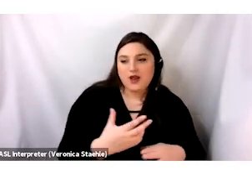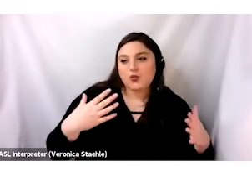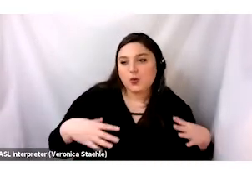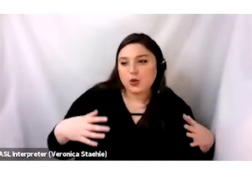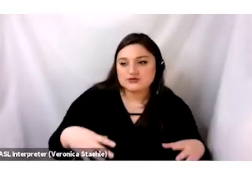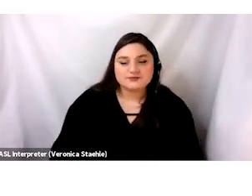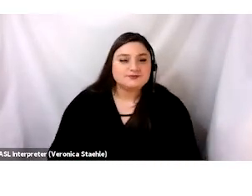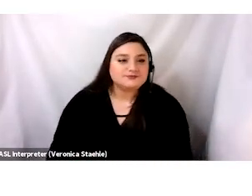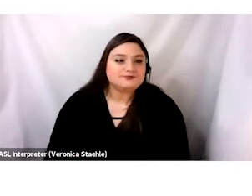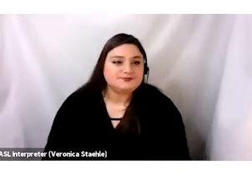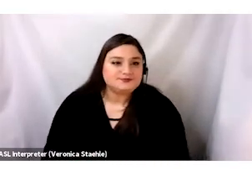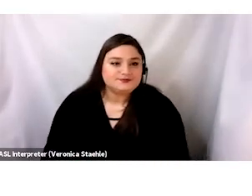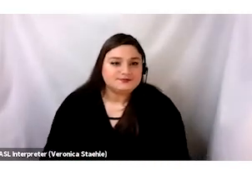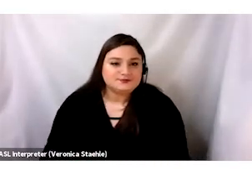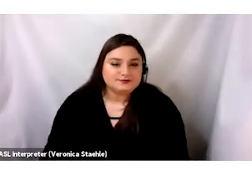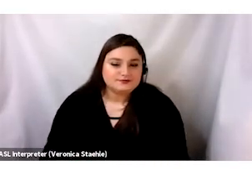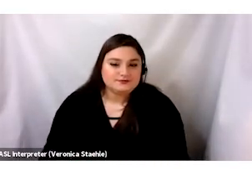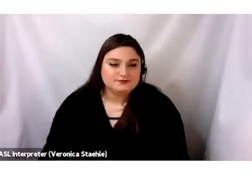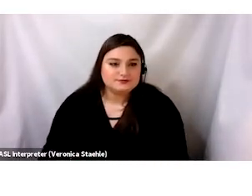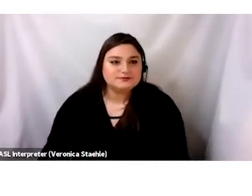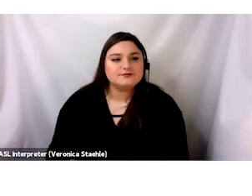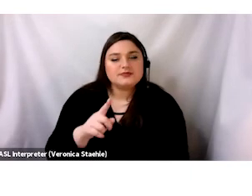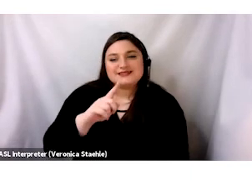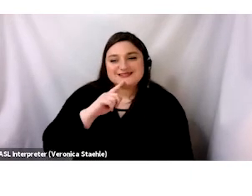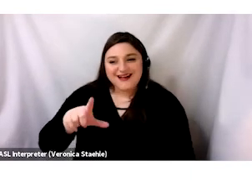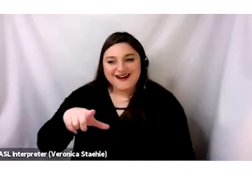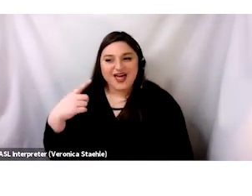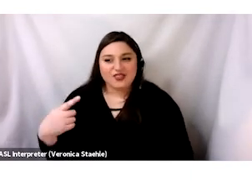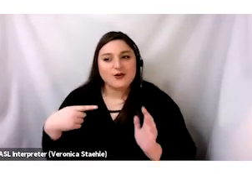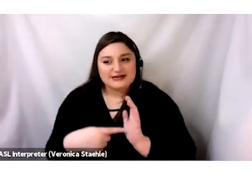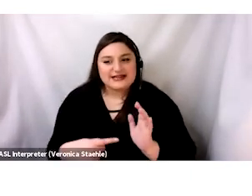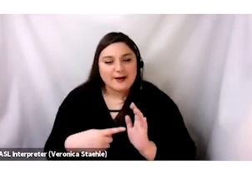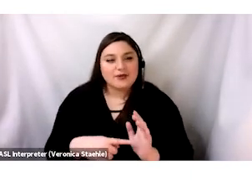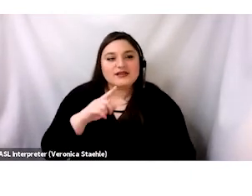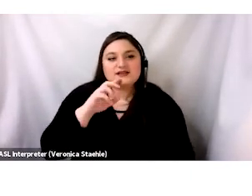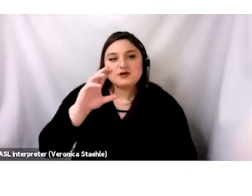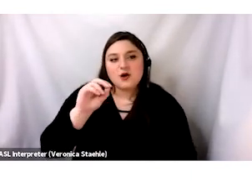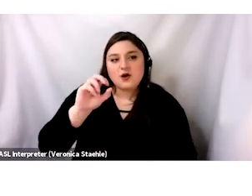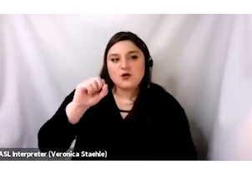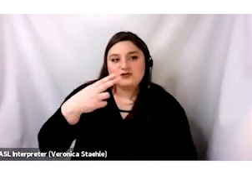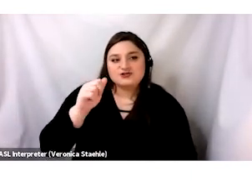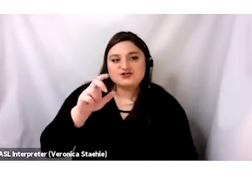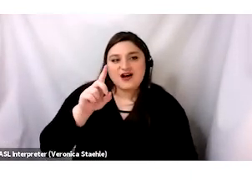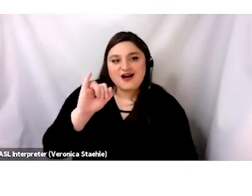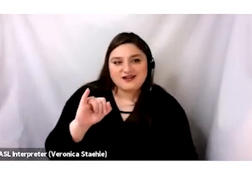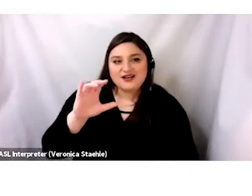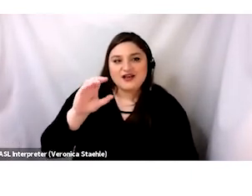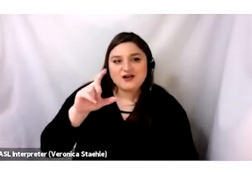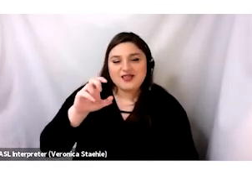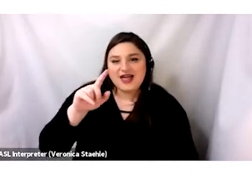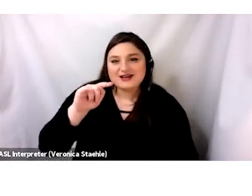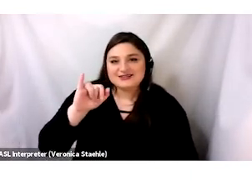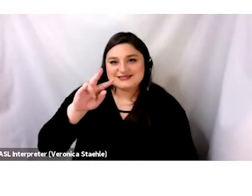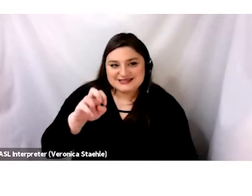we featured in open education was Oshadi Collective. And Oshadi means essence of nature